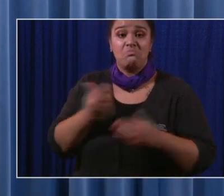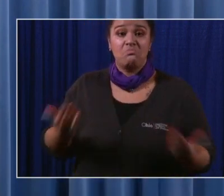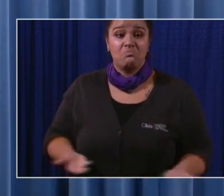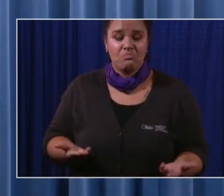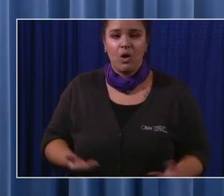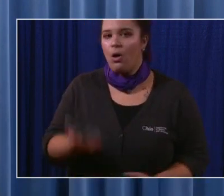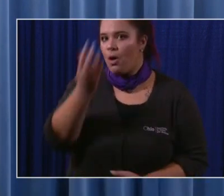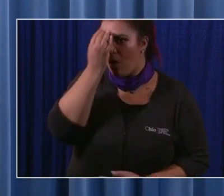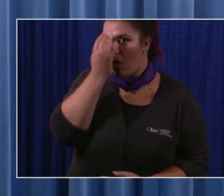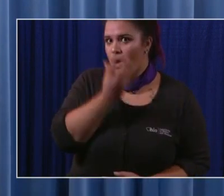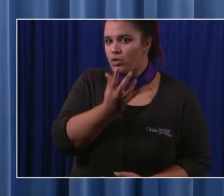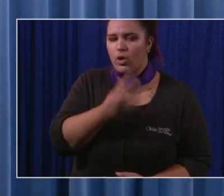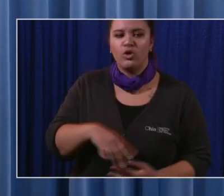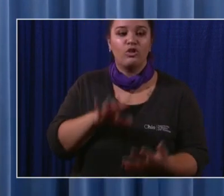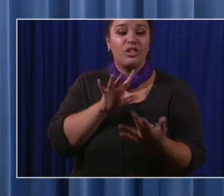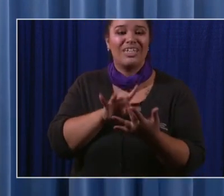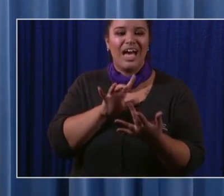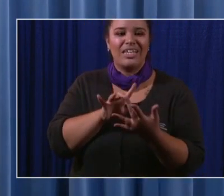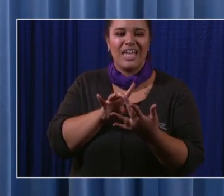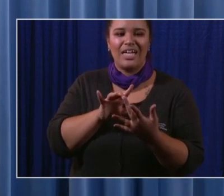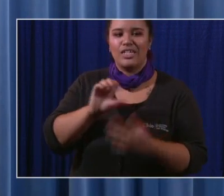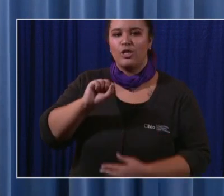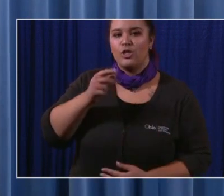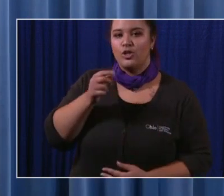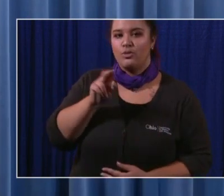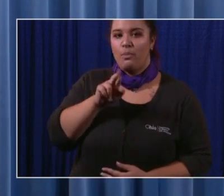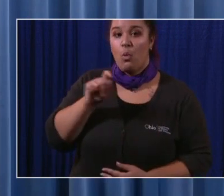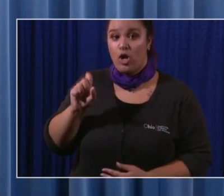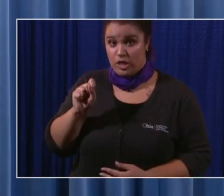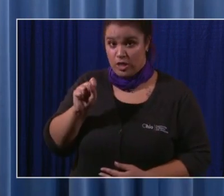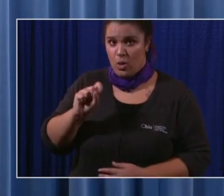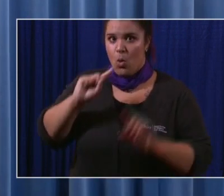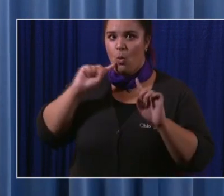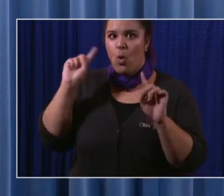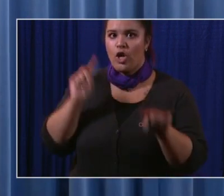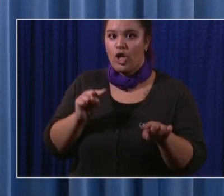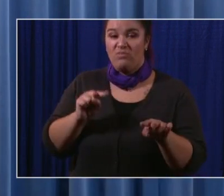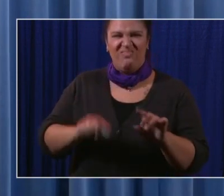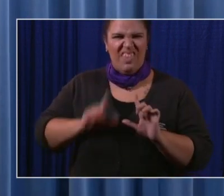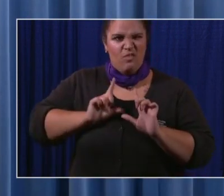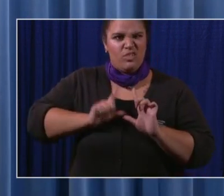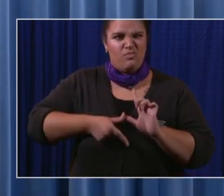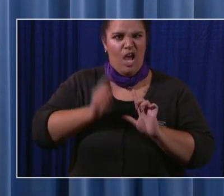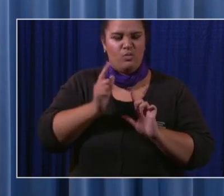in 3 days. Can you please give these coaches, players, leagues some kind of direction?